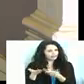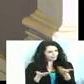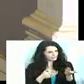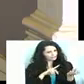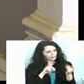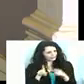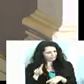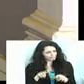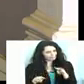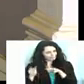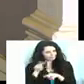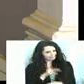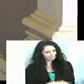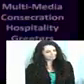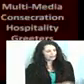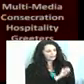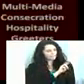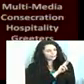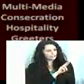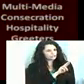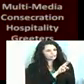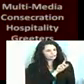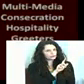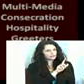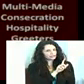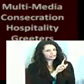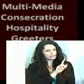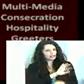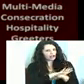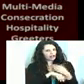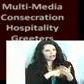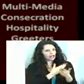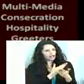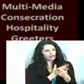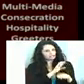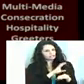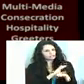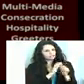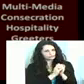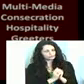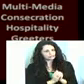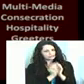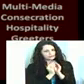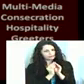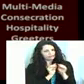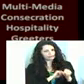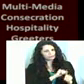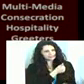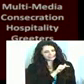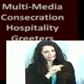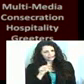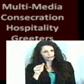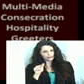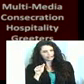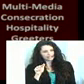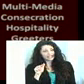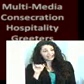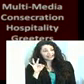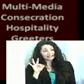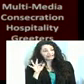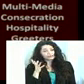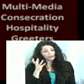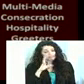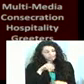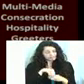do so. March the 21st, we are having an all-church worship summit from 10 till 3. If you've ever wanted to be involved